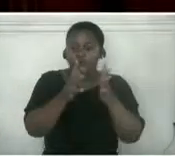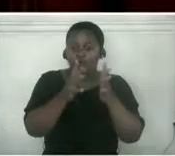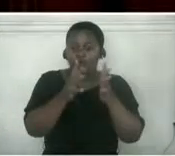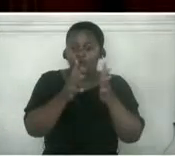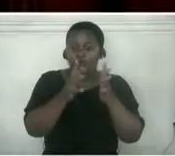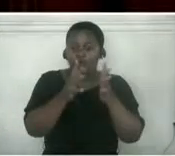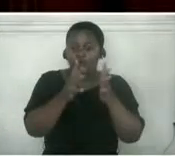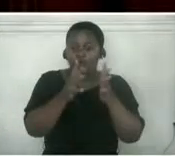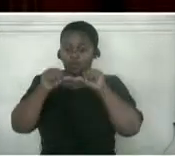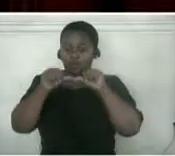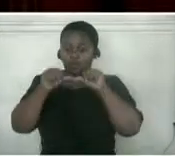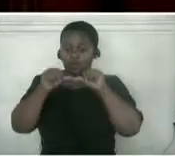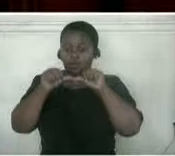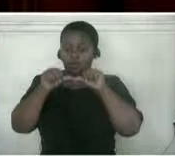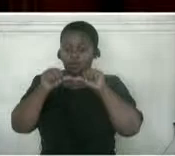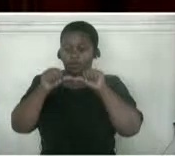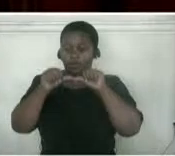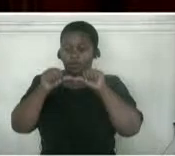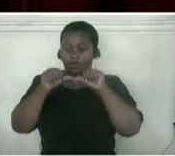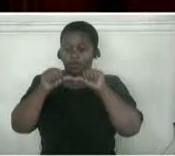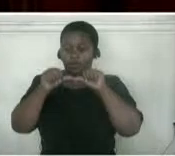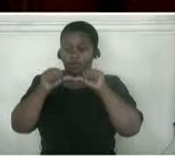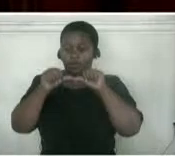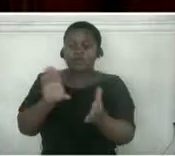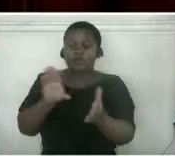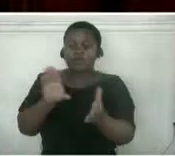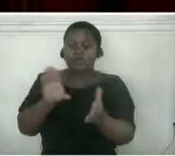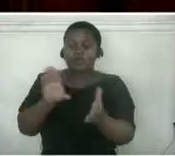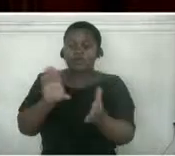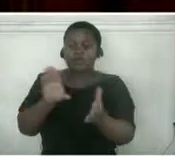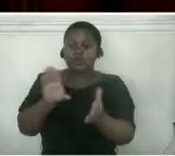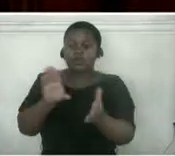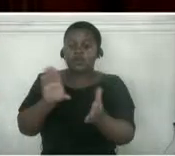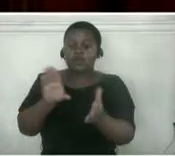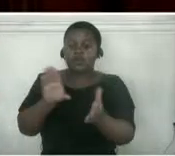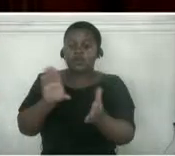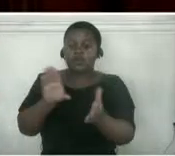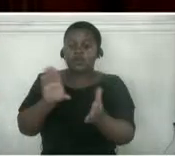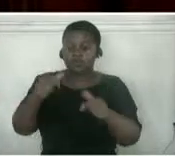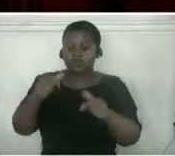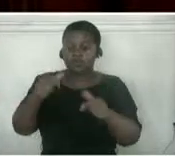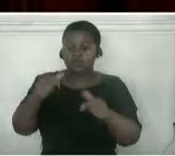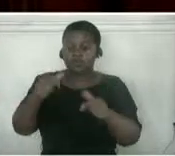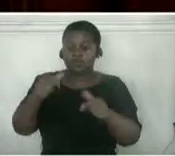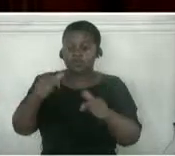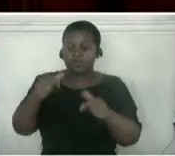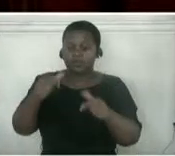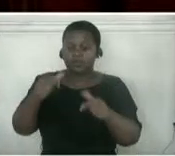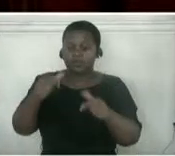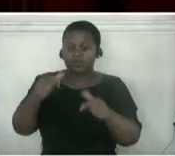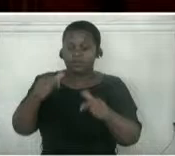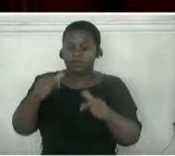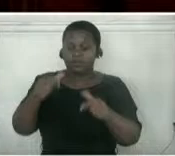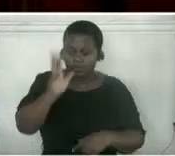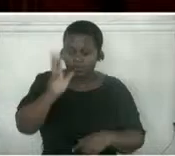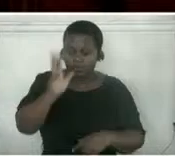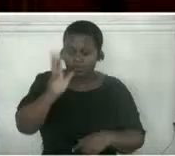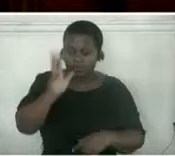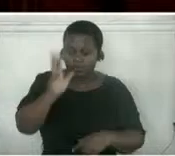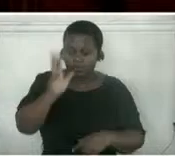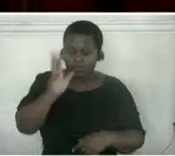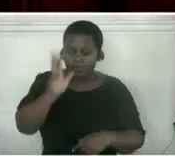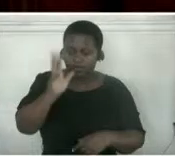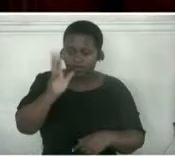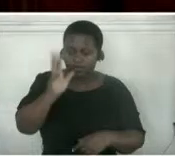continue working and investing in the health of the people of KwaZulu-Natal. We once